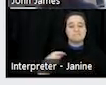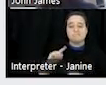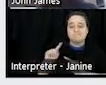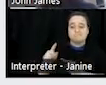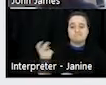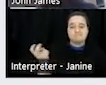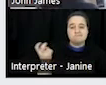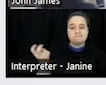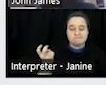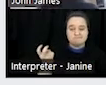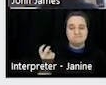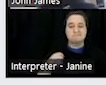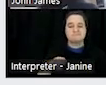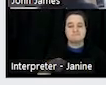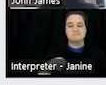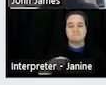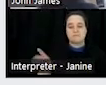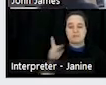with them